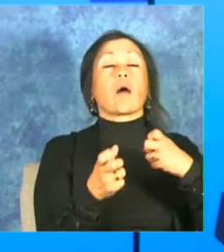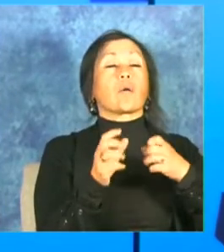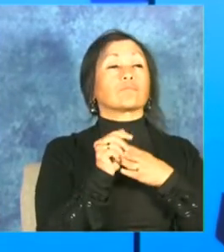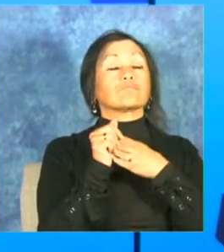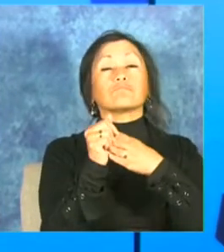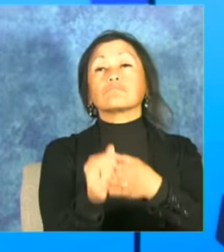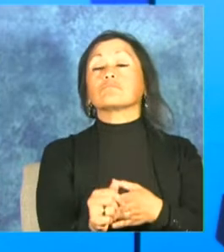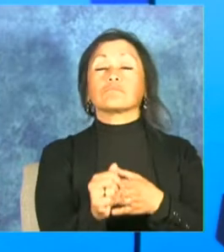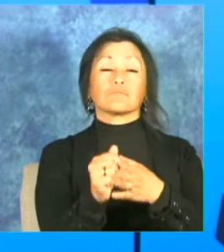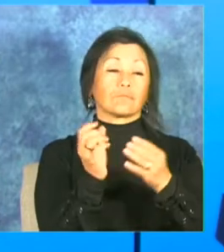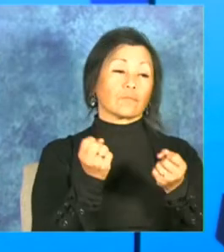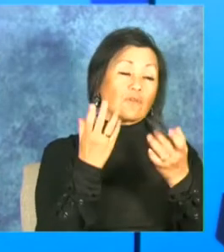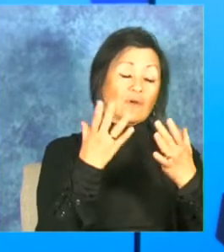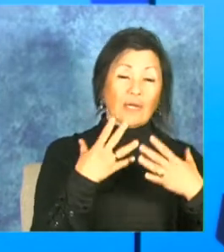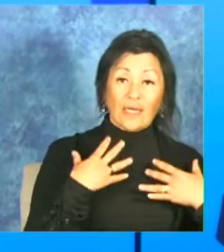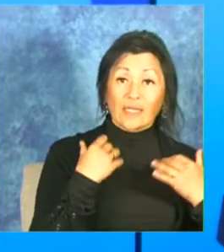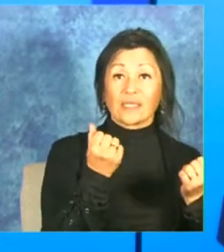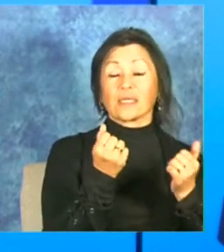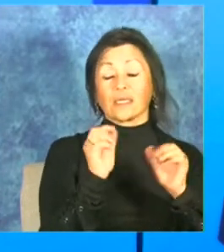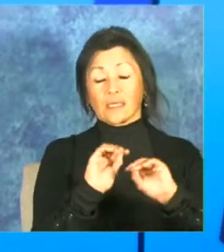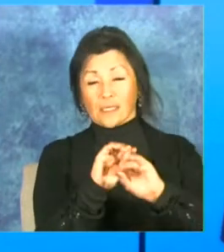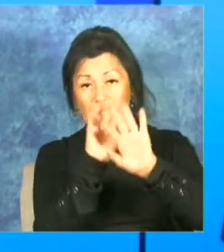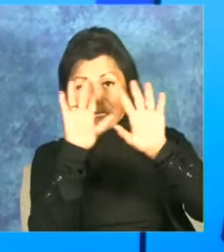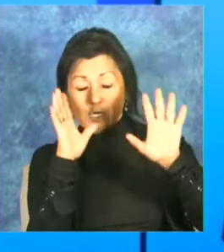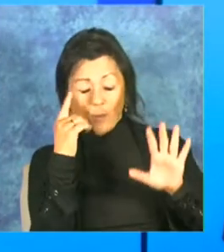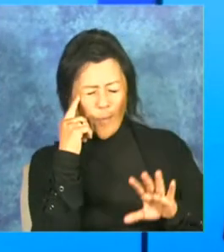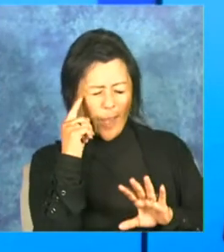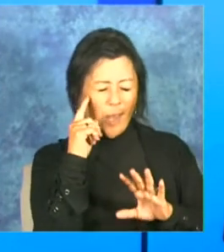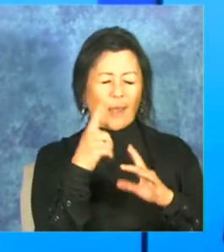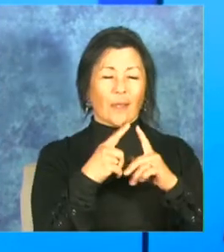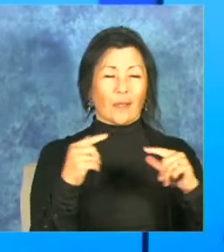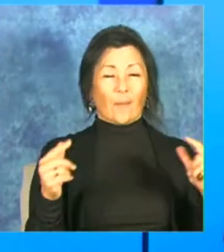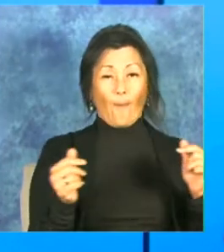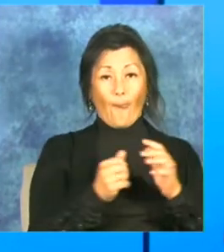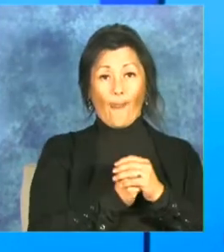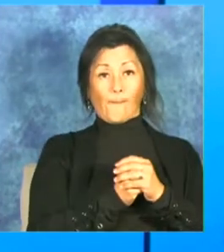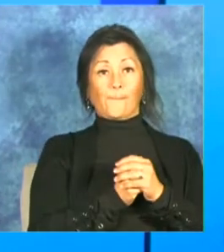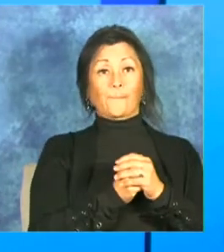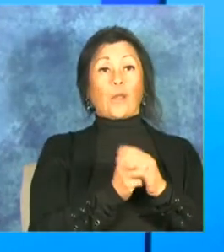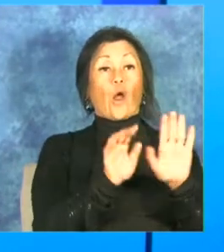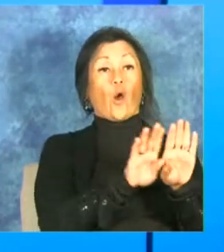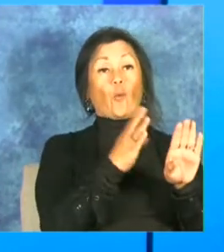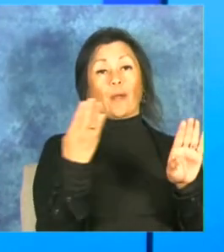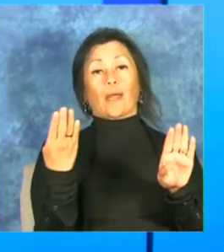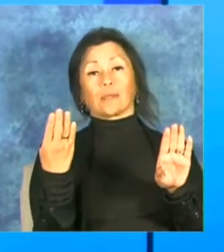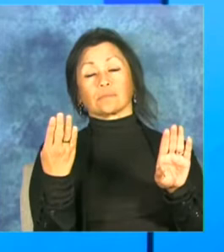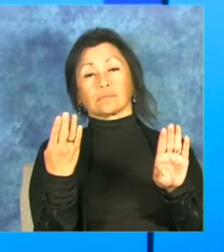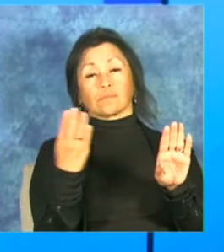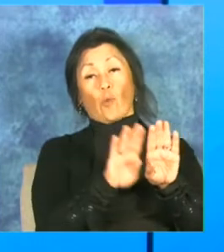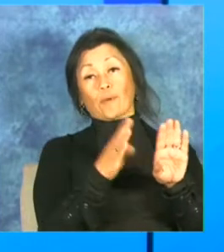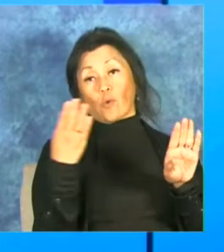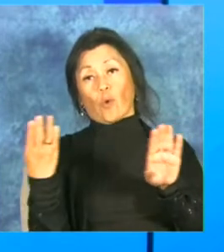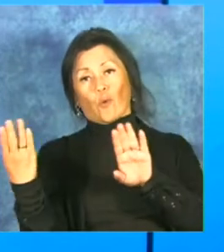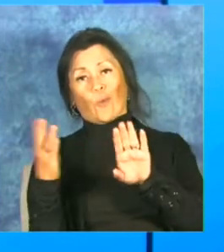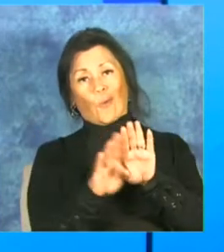provide healing in the body, clarity of mind, open doors, closed doors,